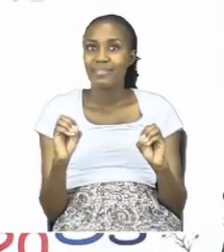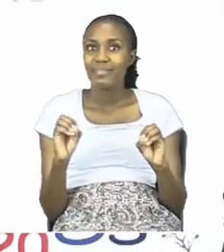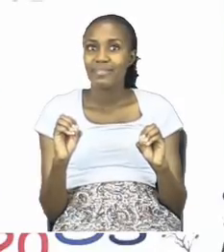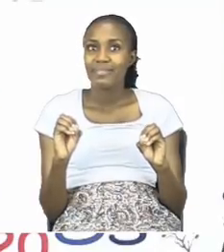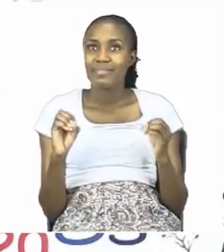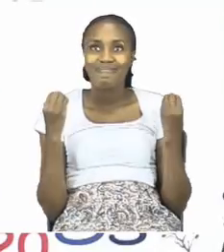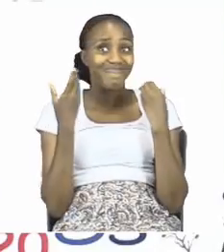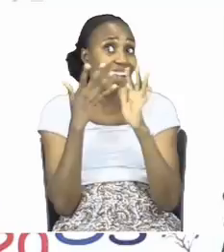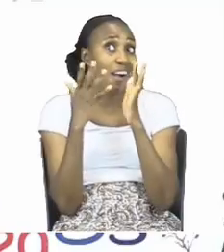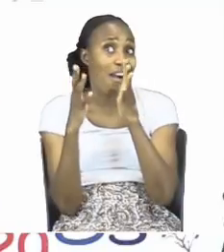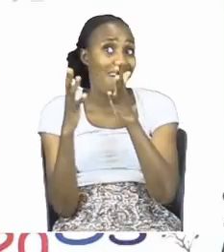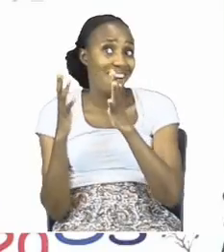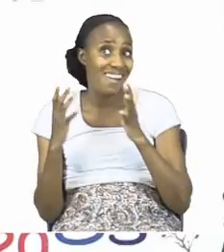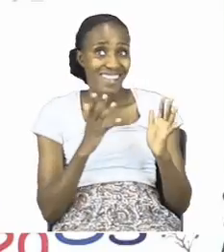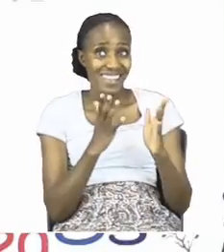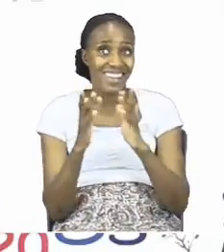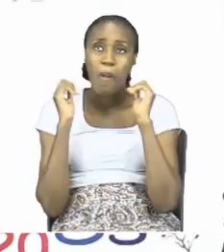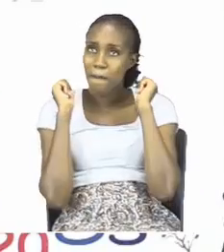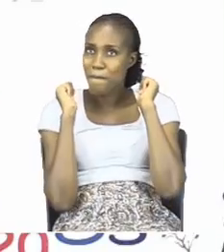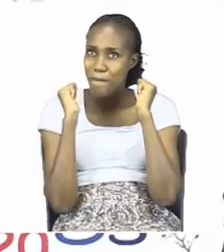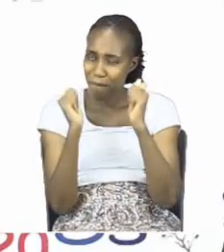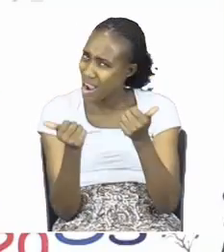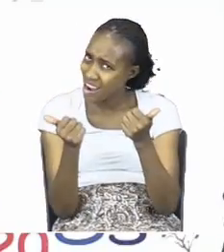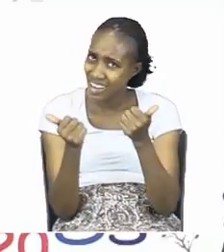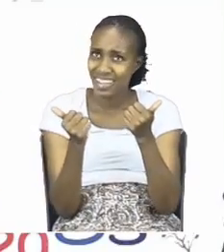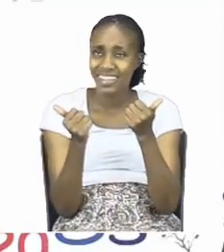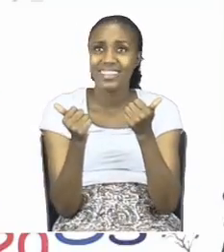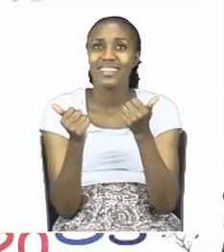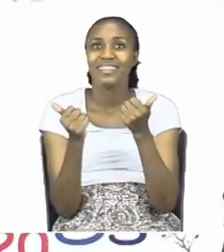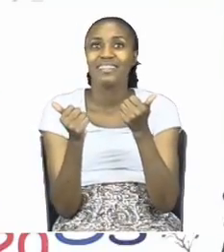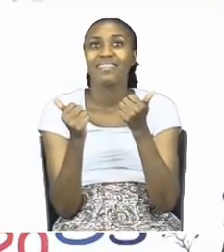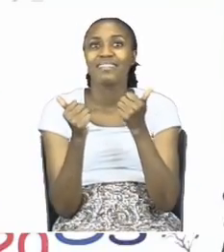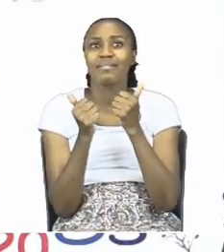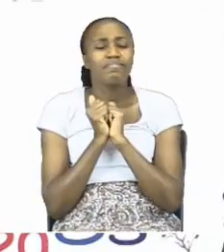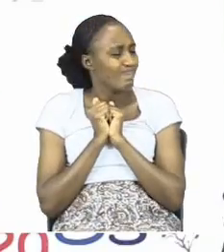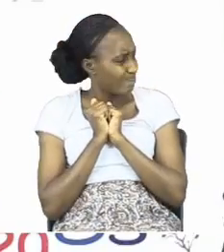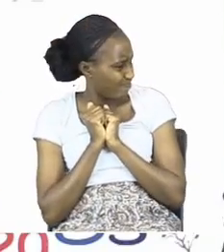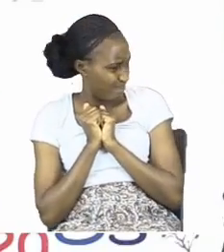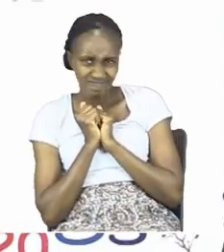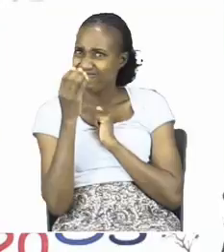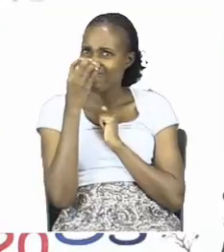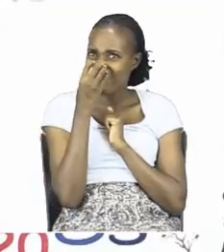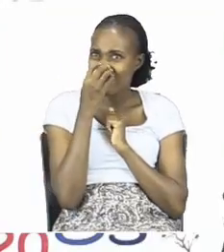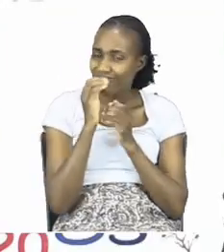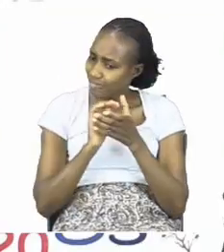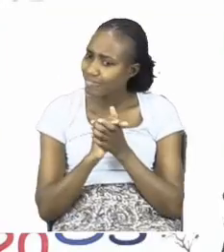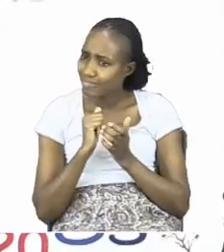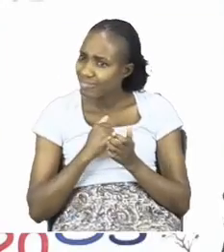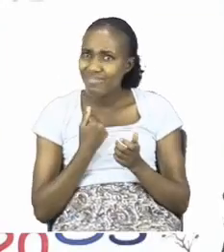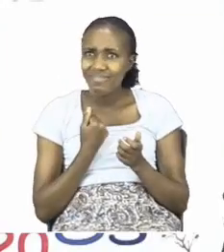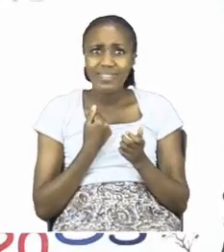away. Yay! Good job, everyone. I thought I saw my friend come in and he